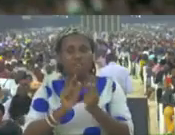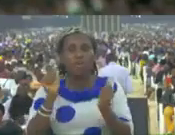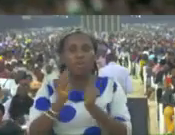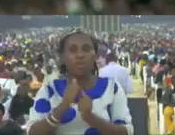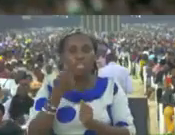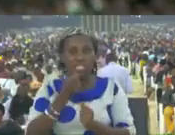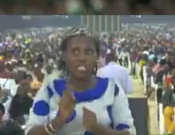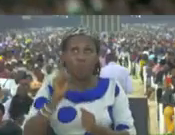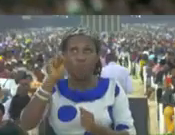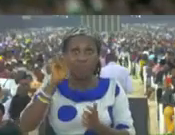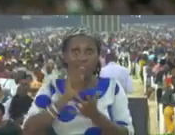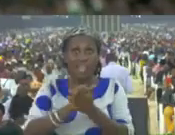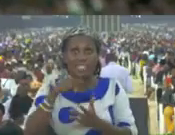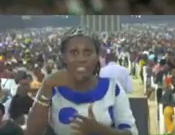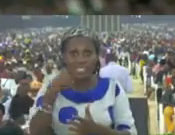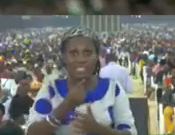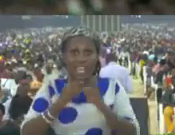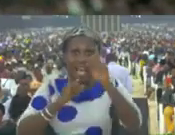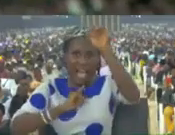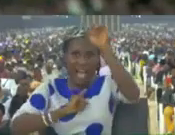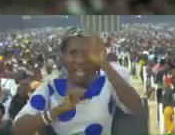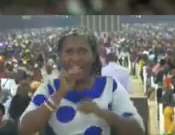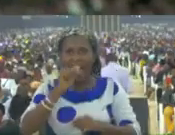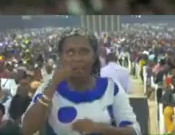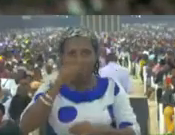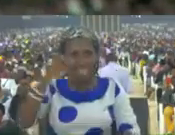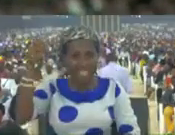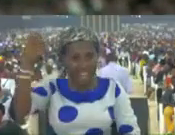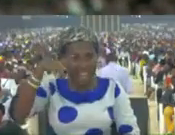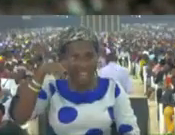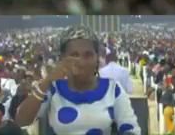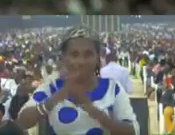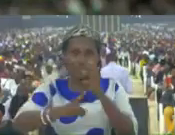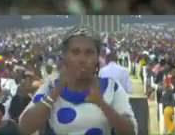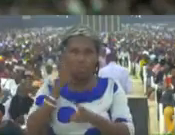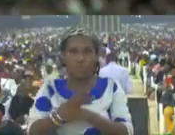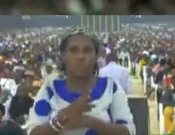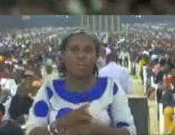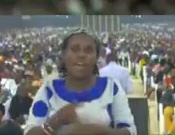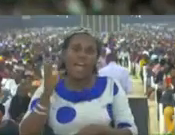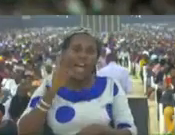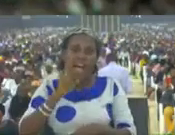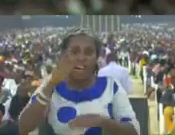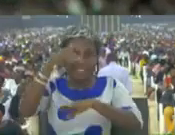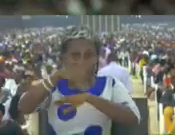the light of the world. And her night changed today.